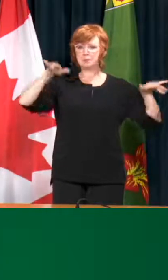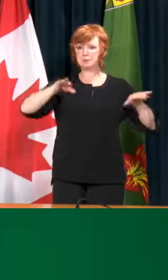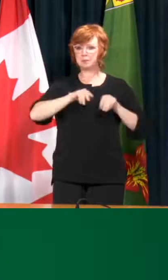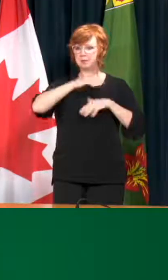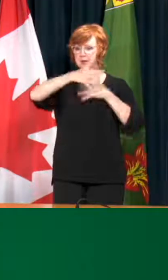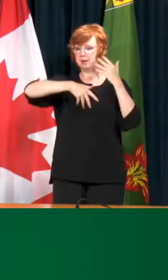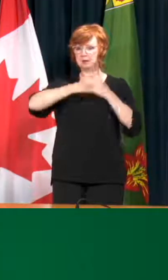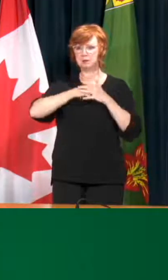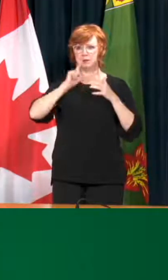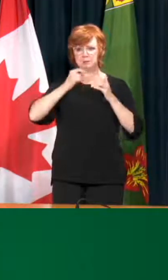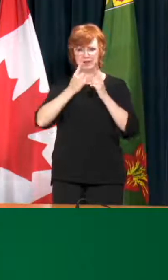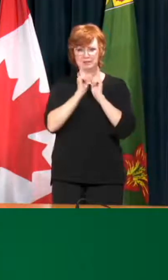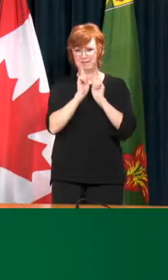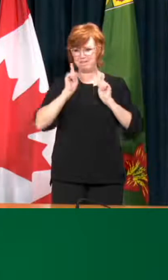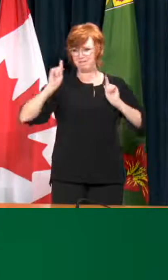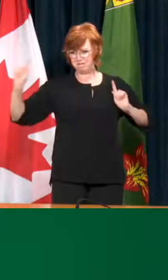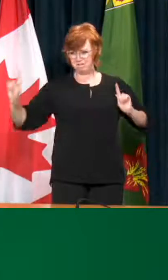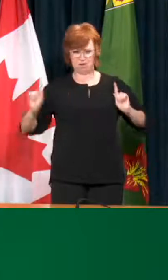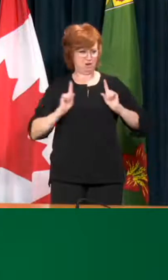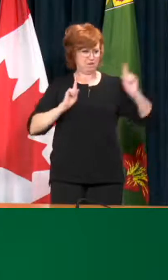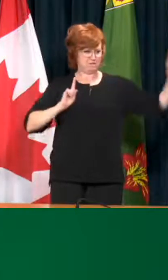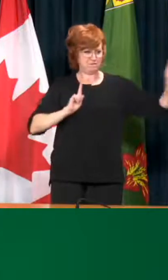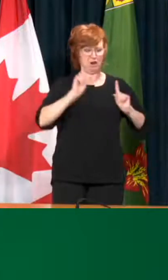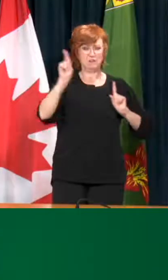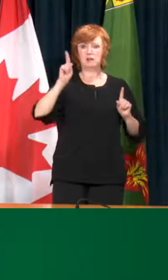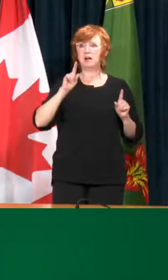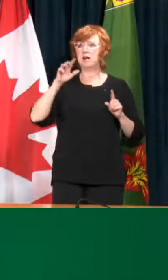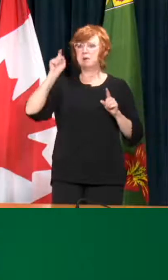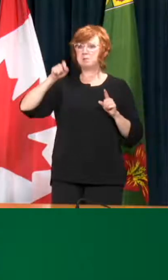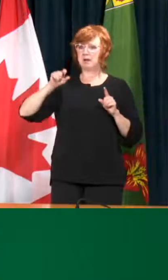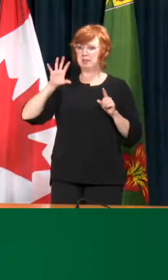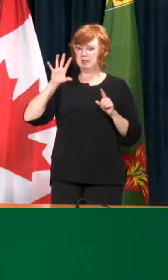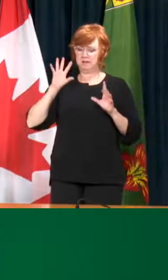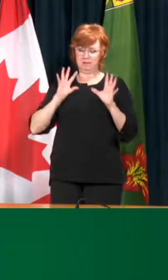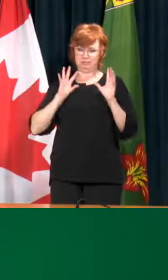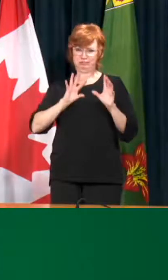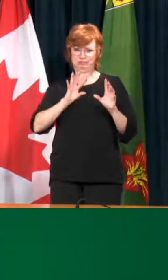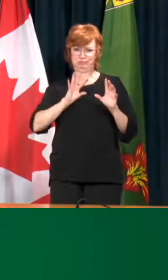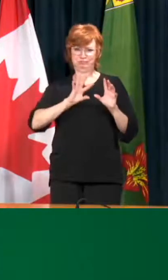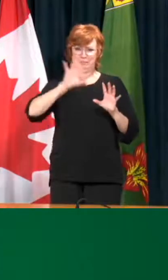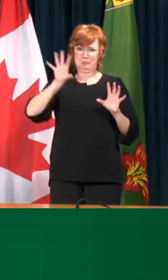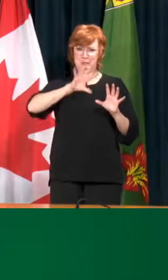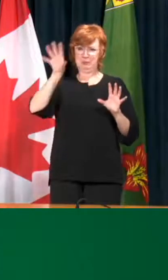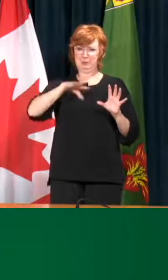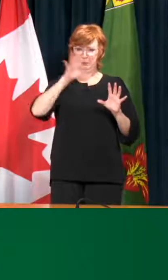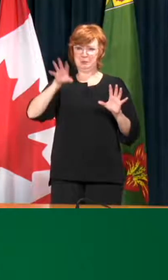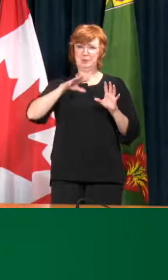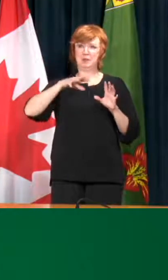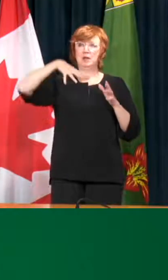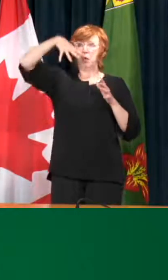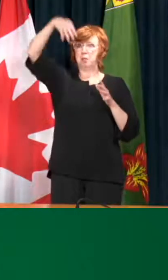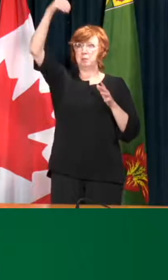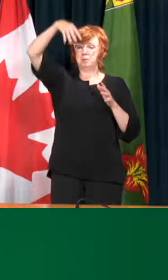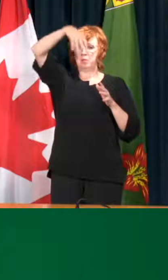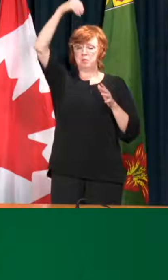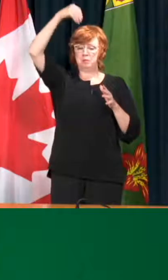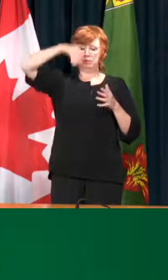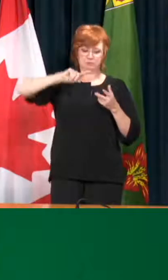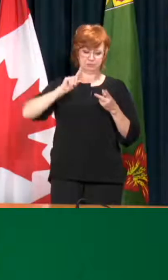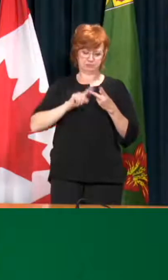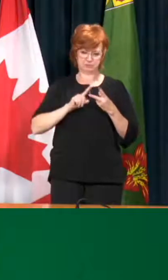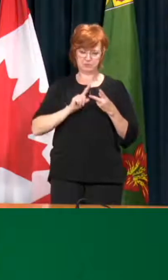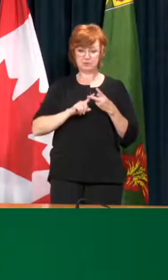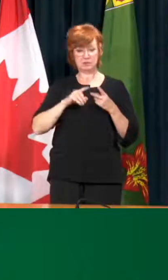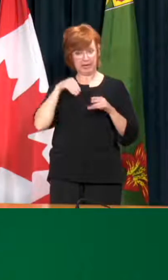space yourself out. You have to have good ventilation when you're indoors. And similarly, if people are sitting quietly in